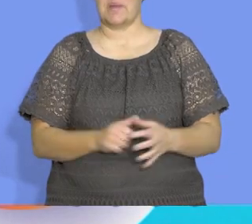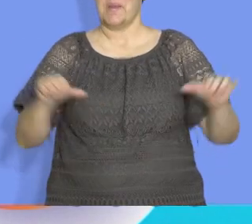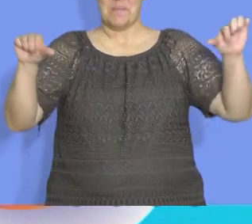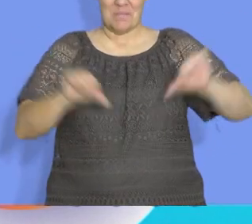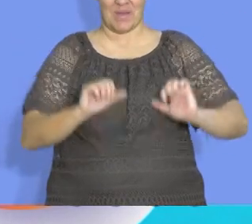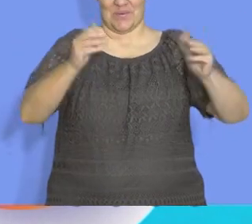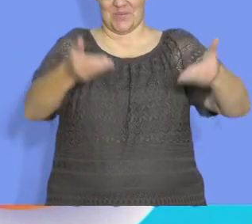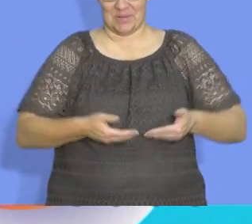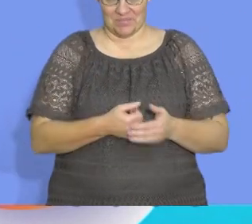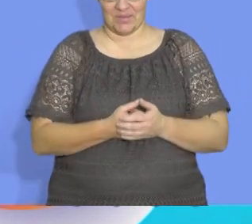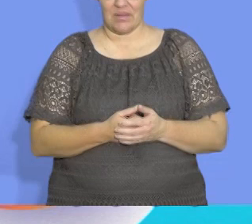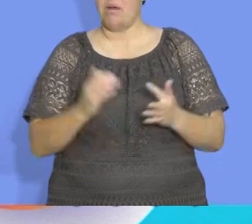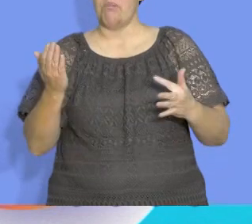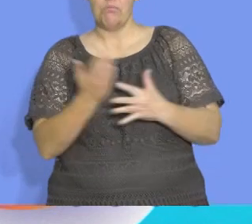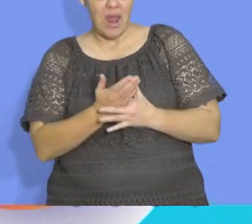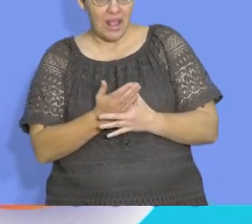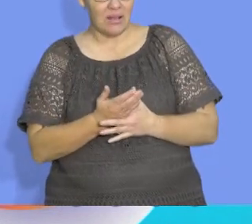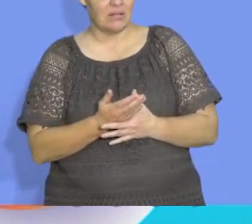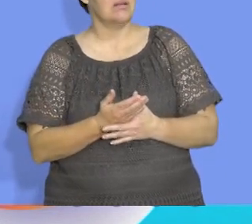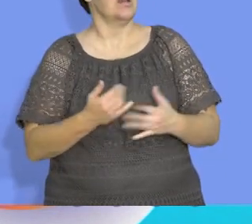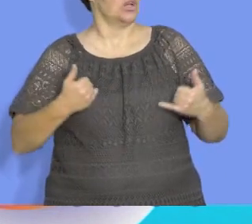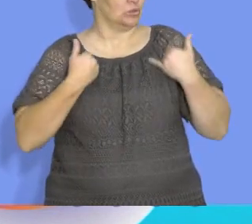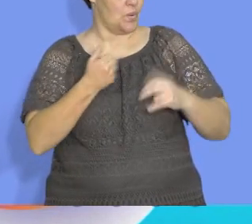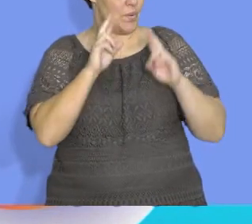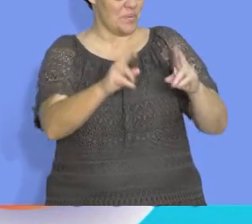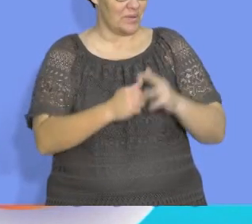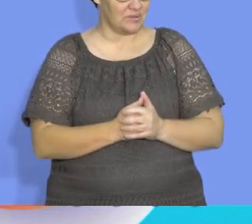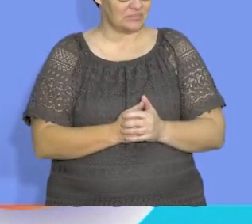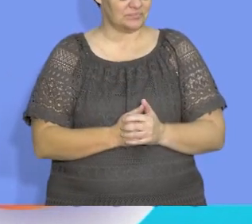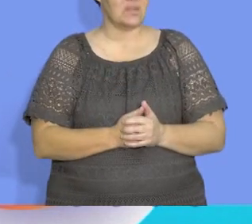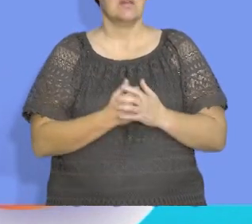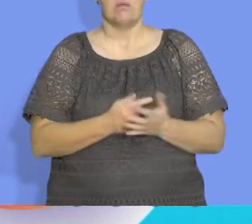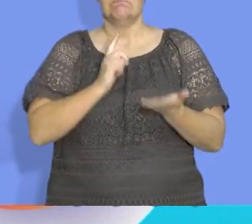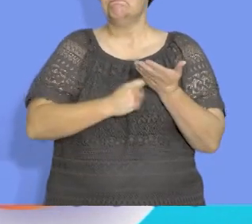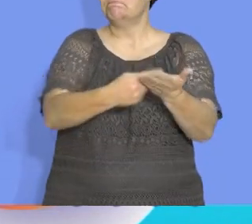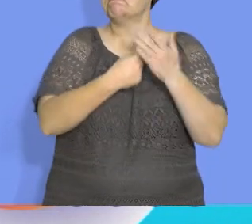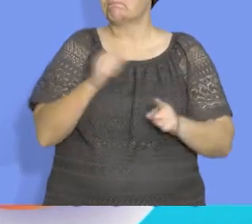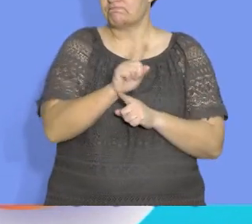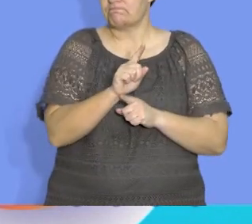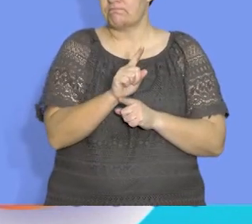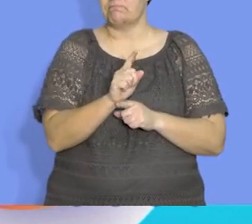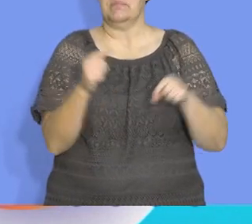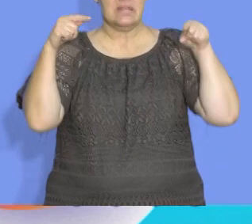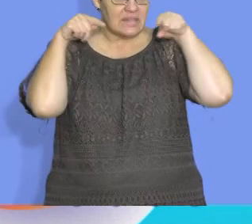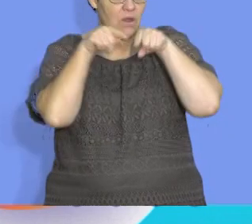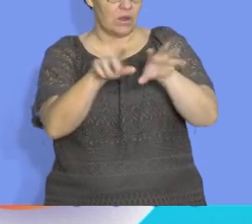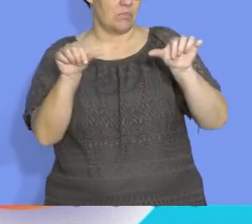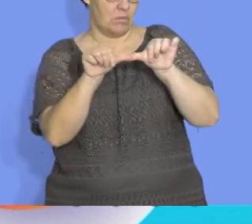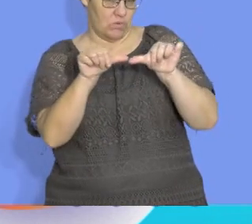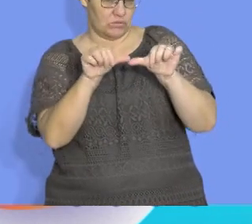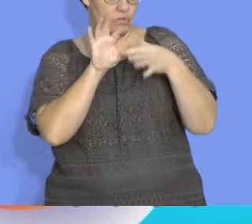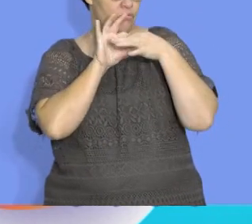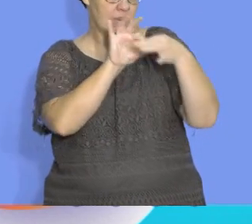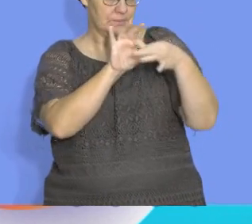Welcome back. I hope you had a good break. Now, we've been talking about the directly proportional relationship. I want us to look at this in a